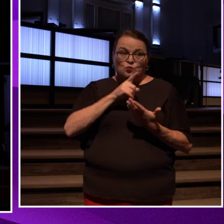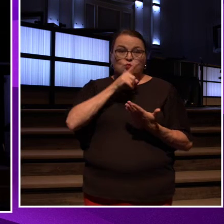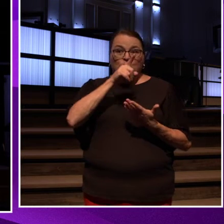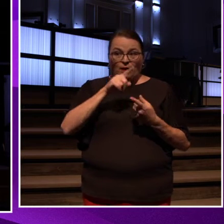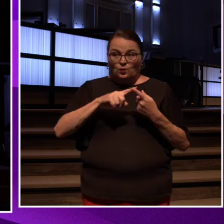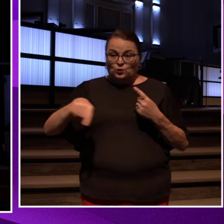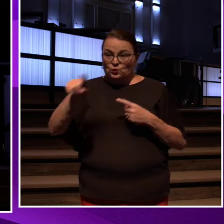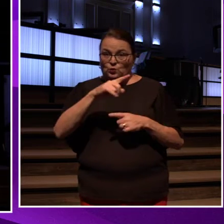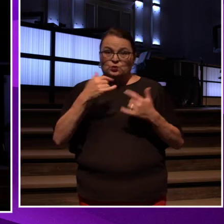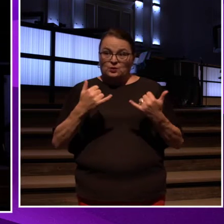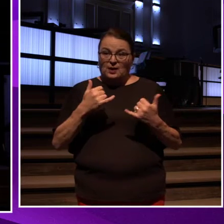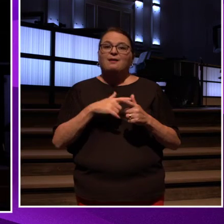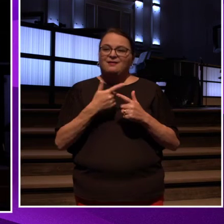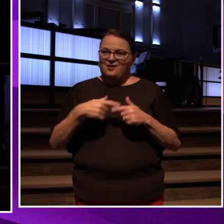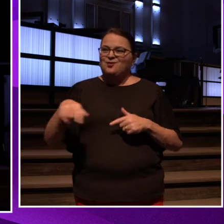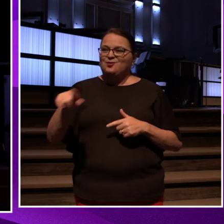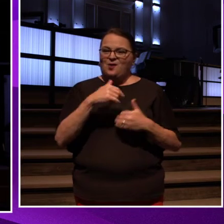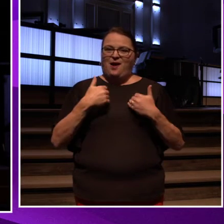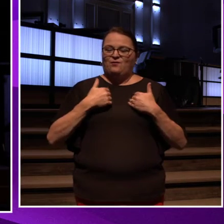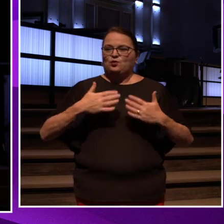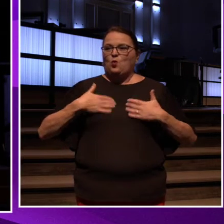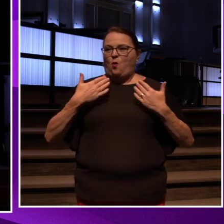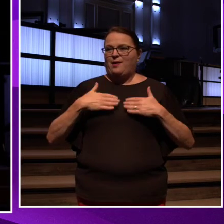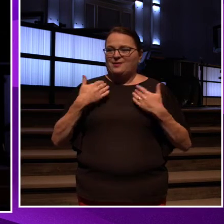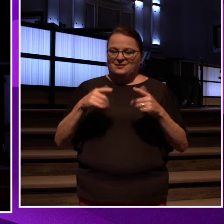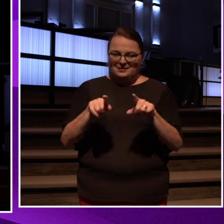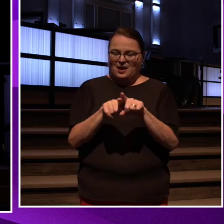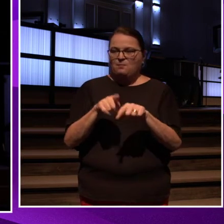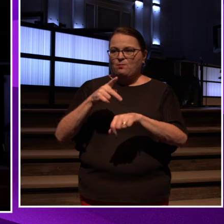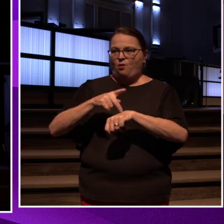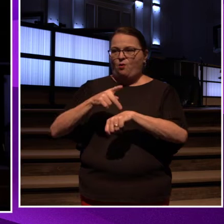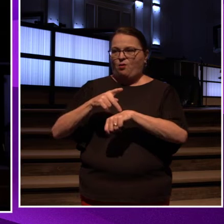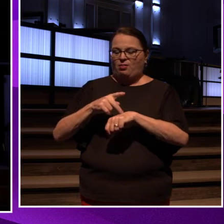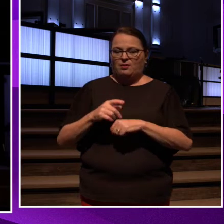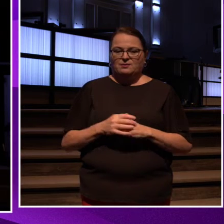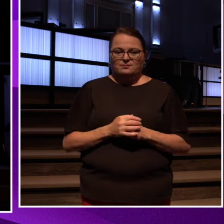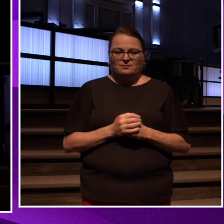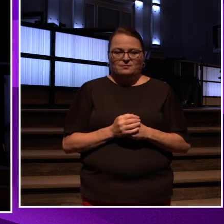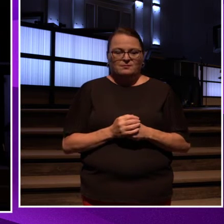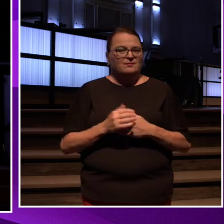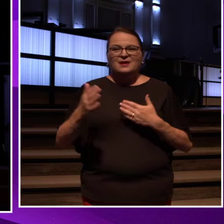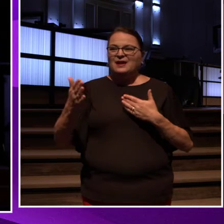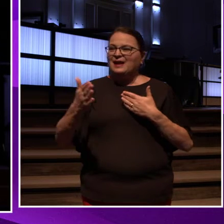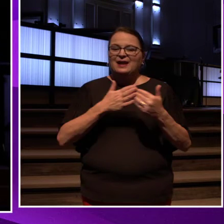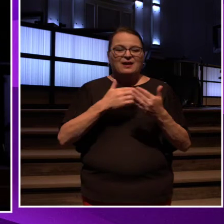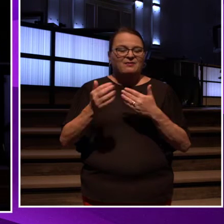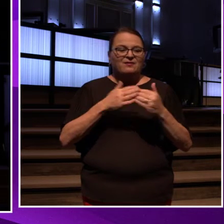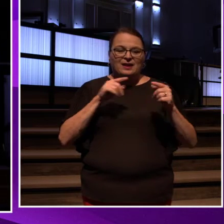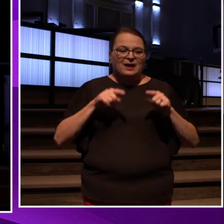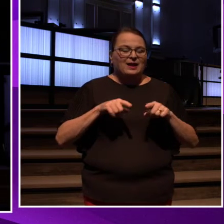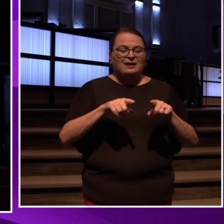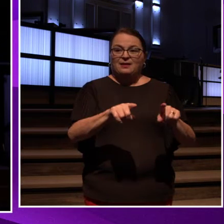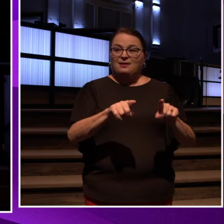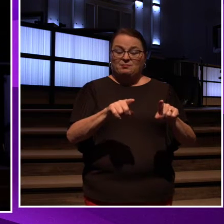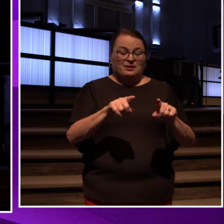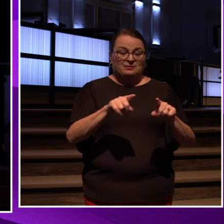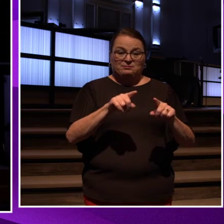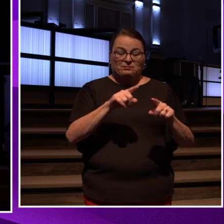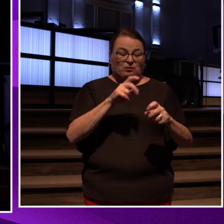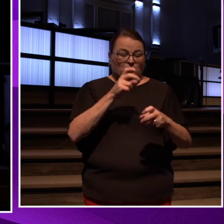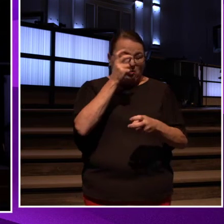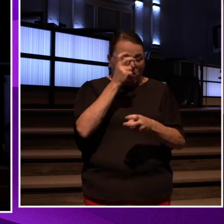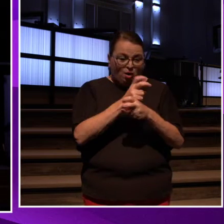Then you can have joy like Paul did here, even in the midst of a